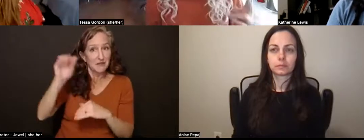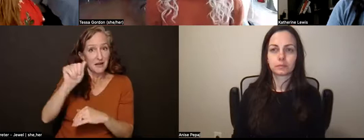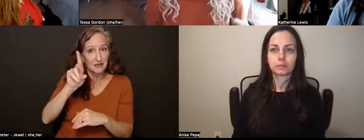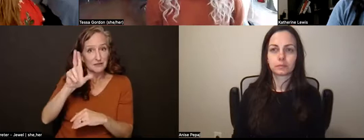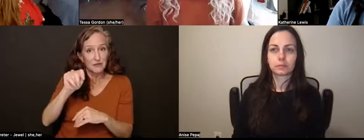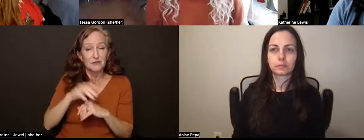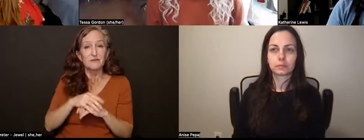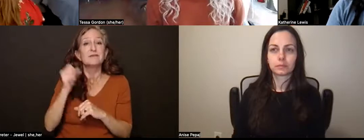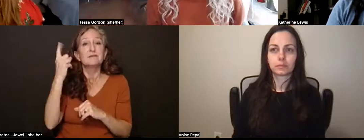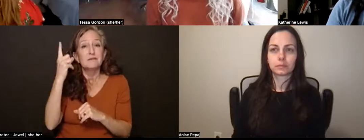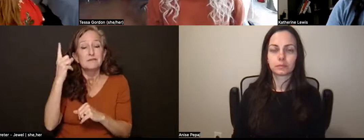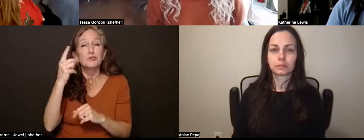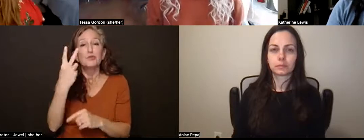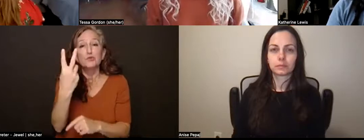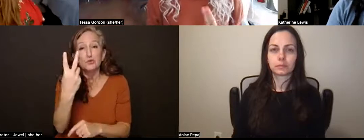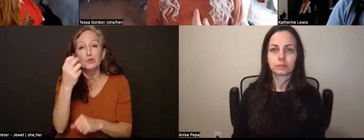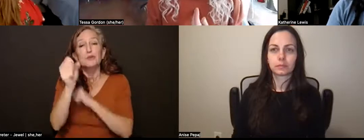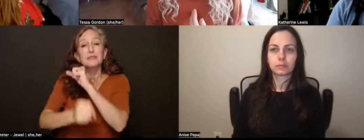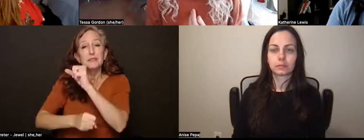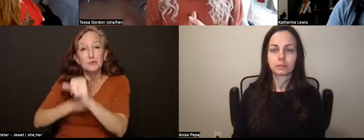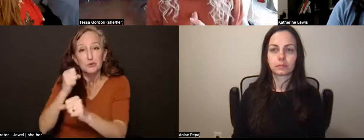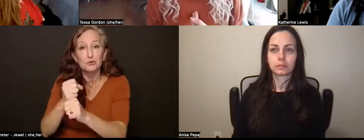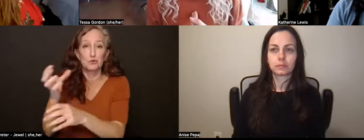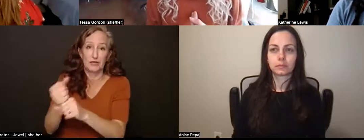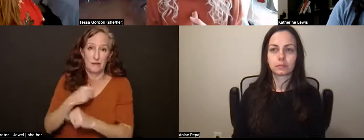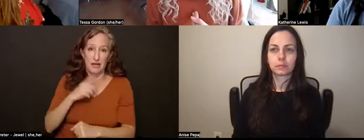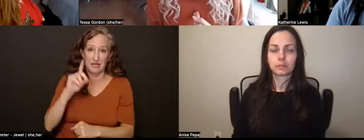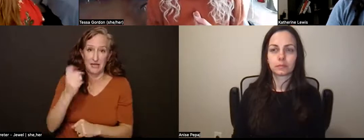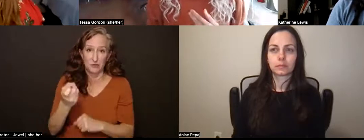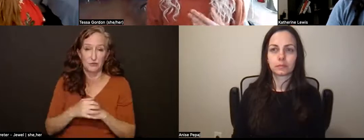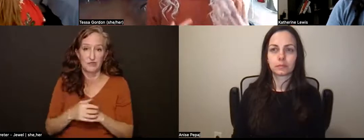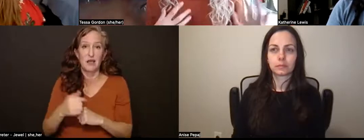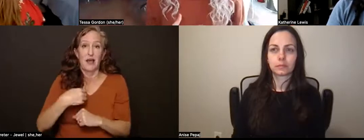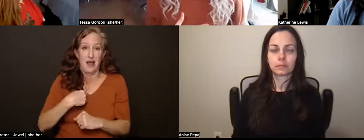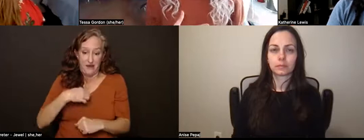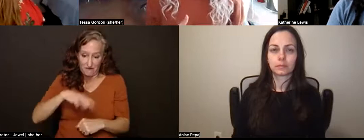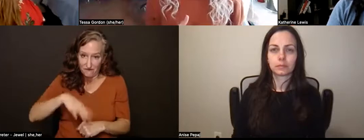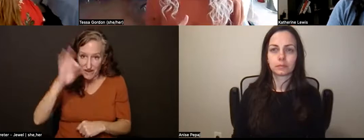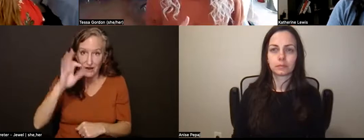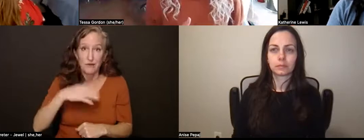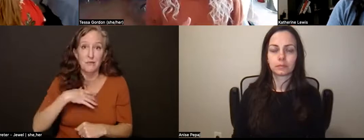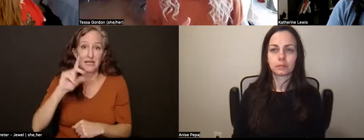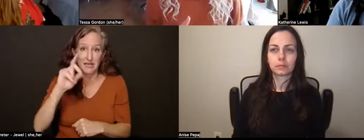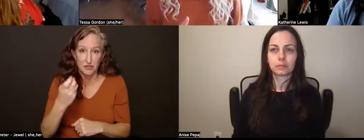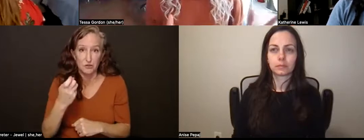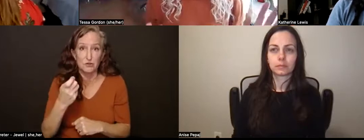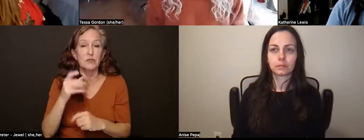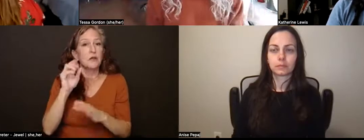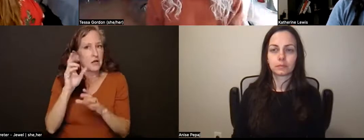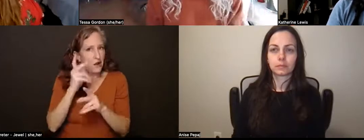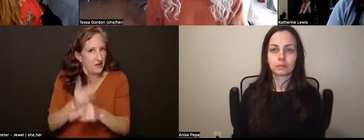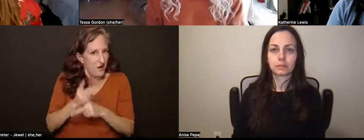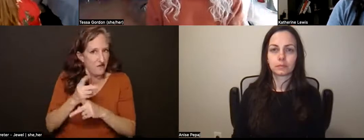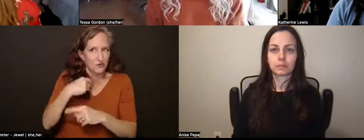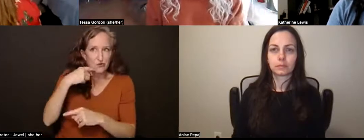get the diagnosis finally and the care that I need. I'm the one who found the diagnosis, but I'm very careful to talk to the doctors because you don't want to tell them